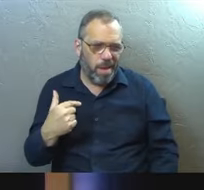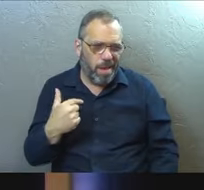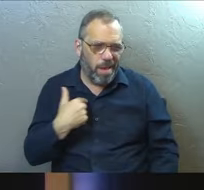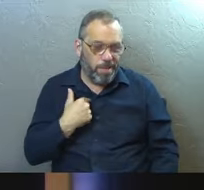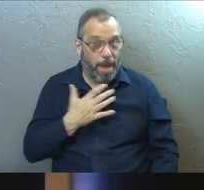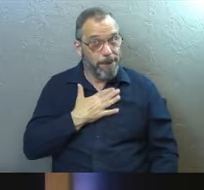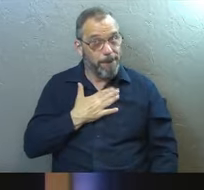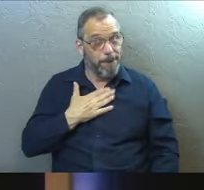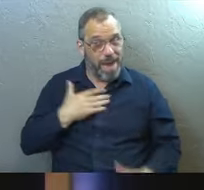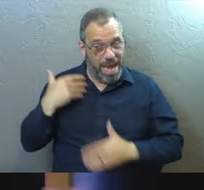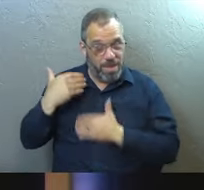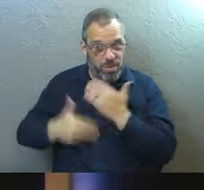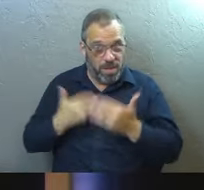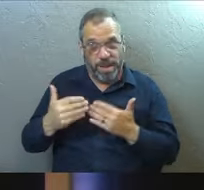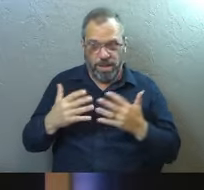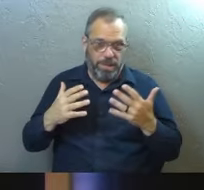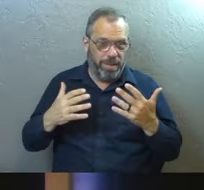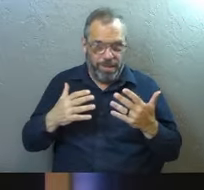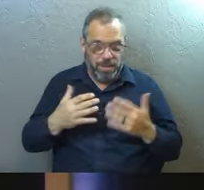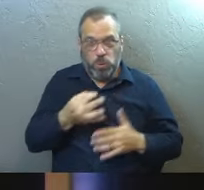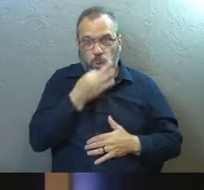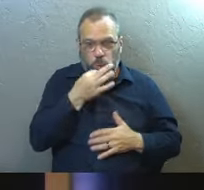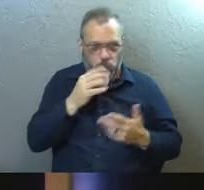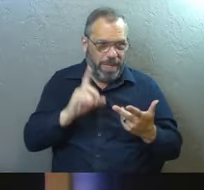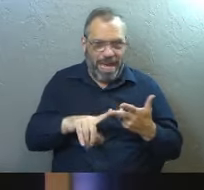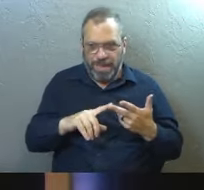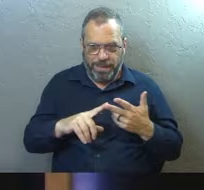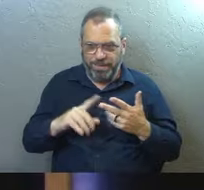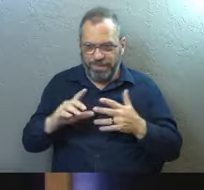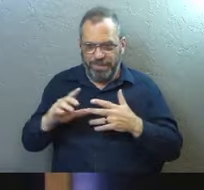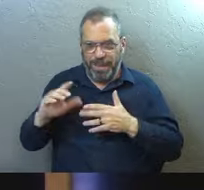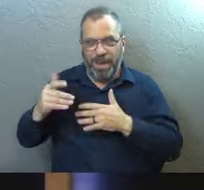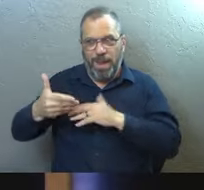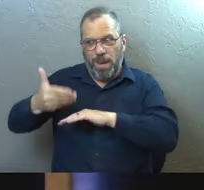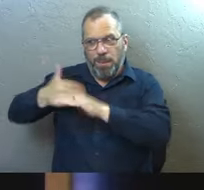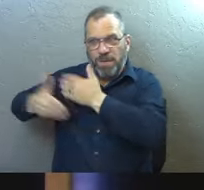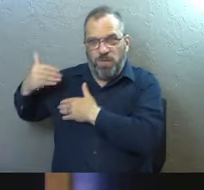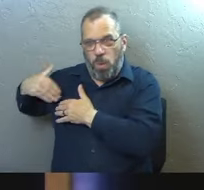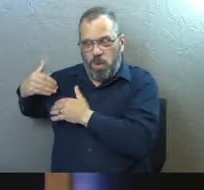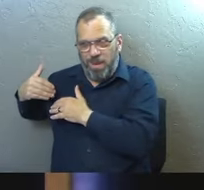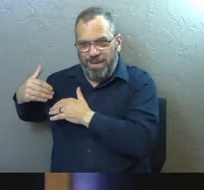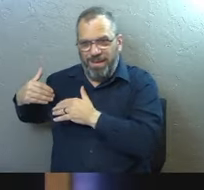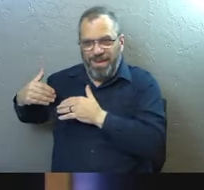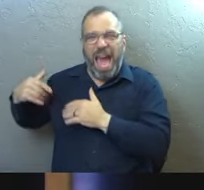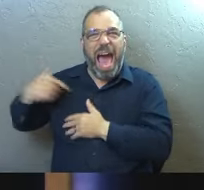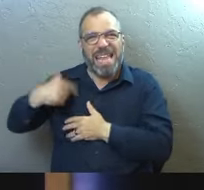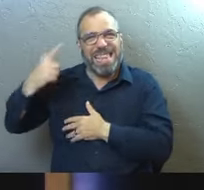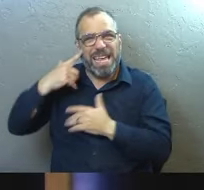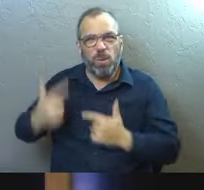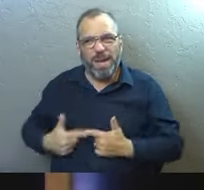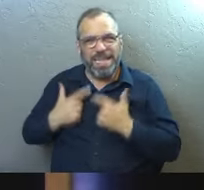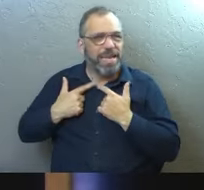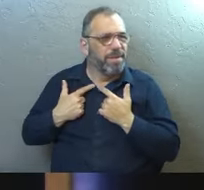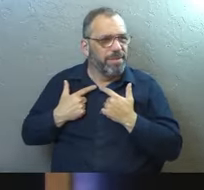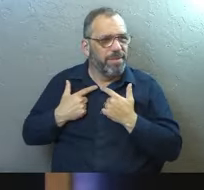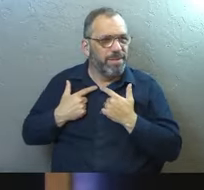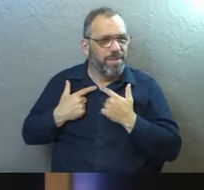and I'm talking about my generation, the one, you know, coming up and then like the one sort of before my generation. I think we live in the